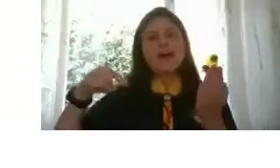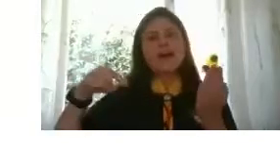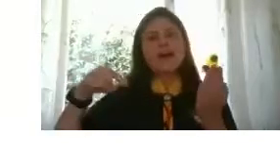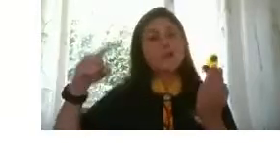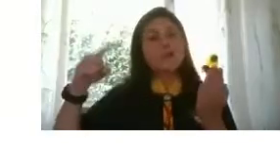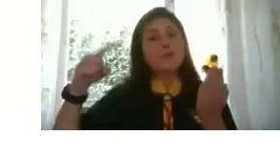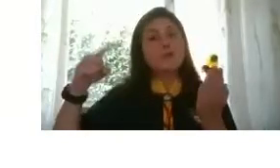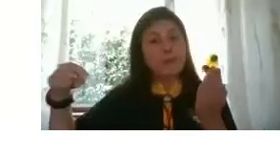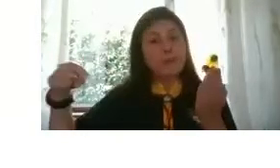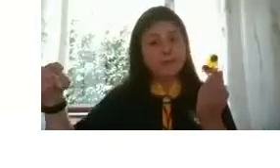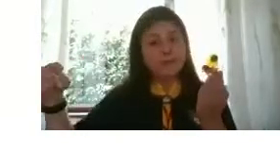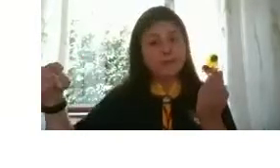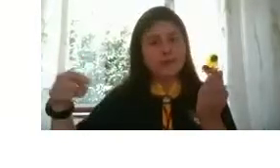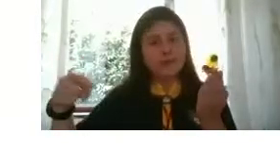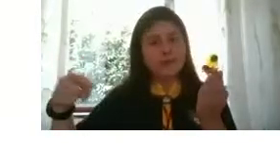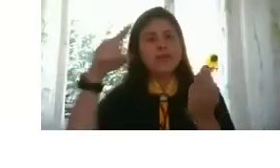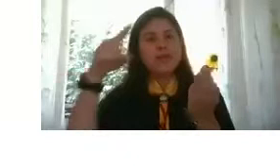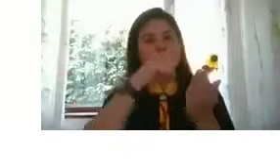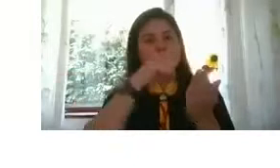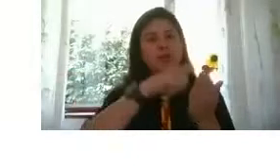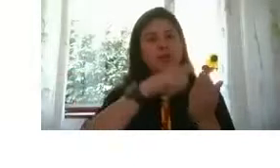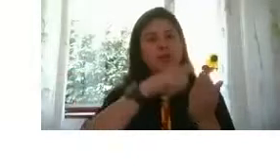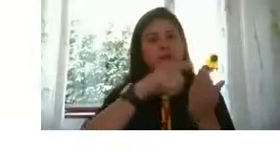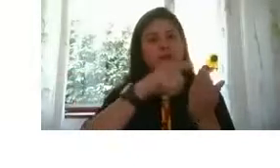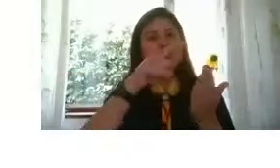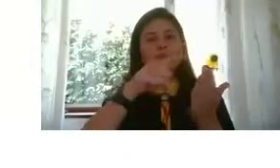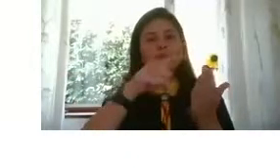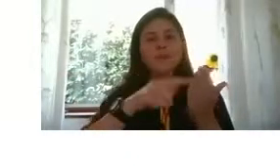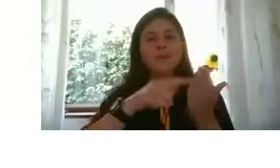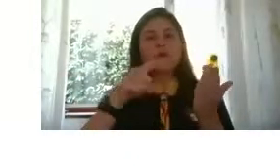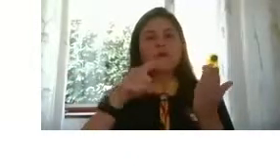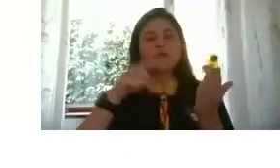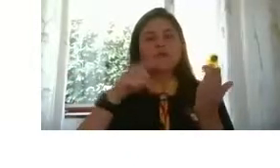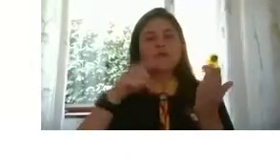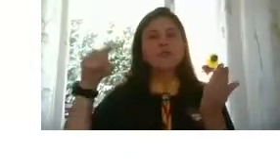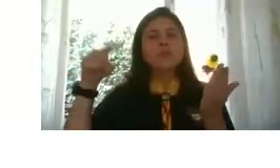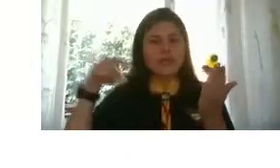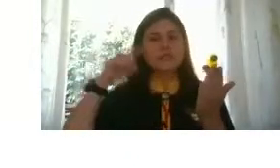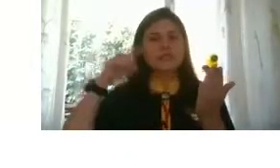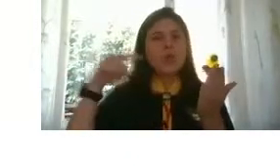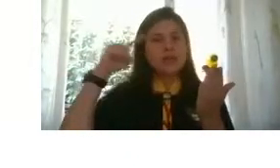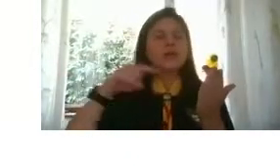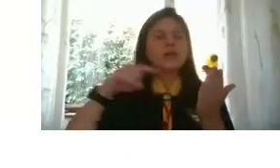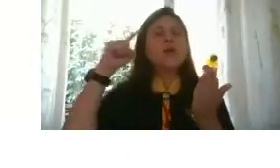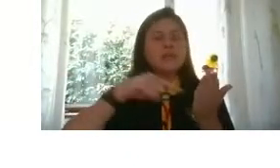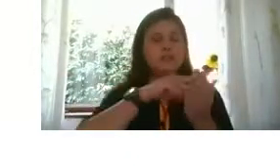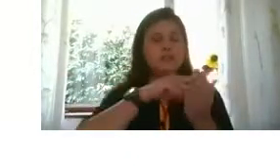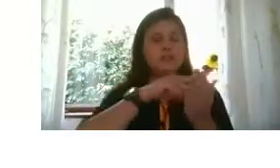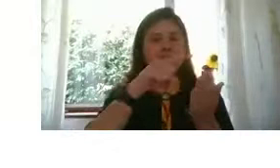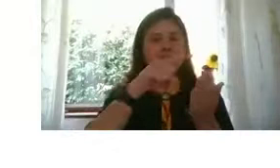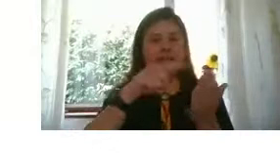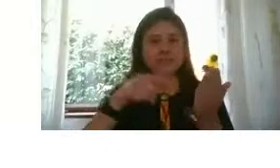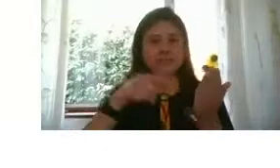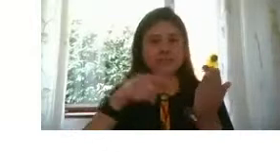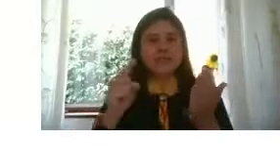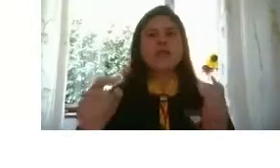your right hand as if it was your pencil, yes? So you're going to be doing all your movements only with your right